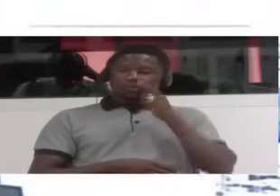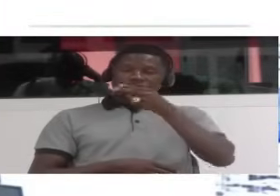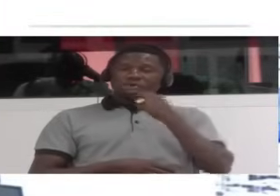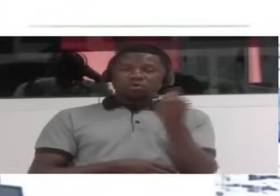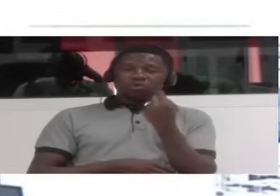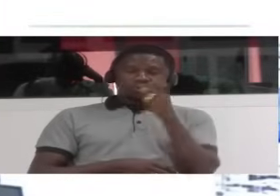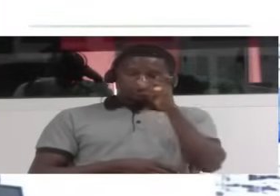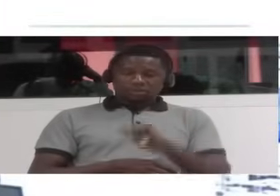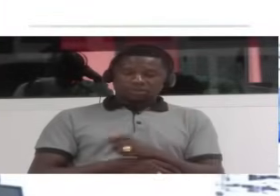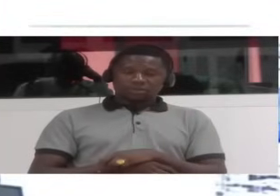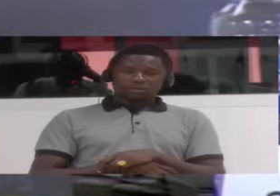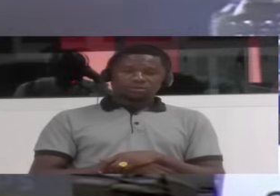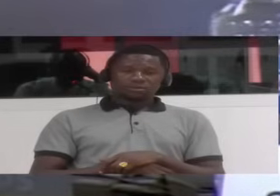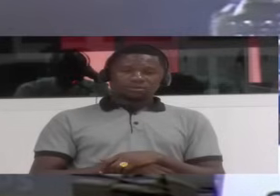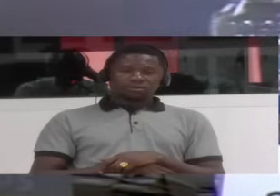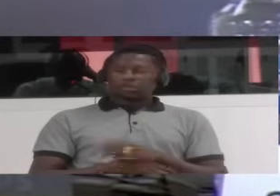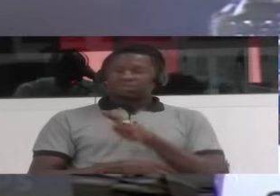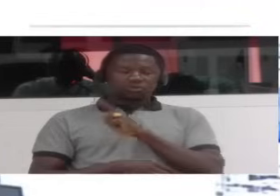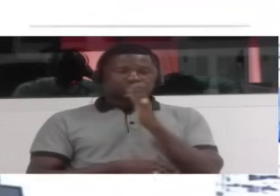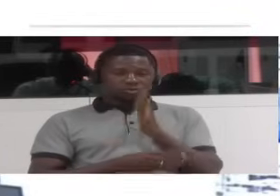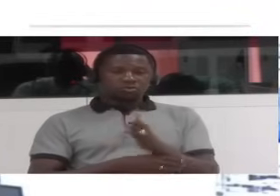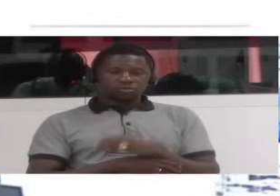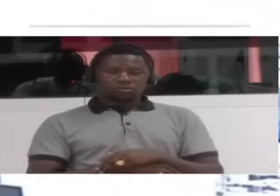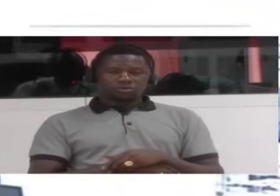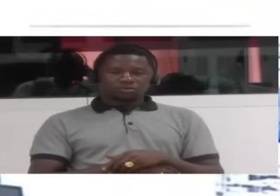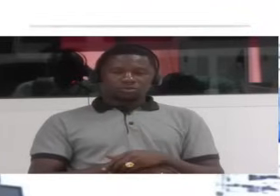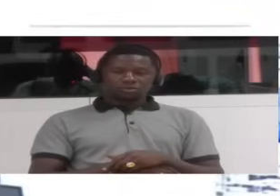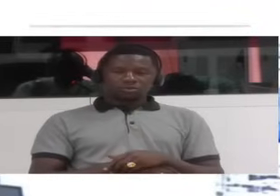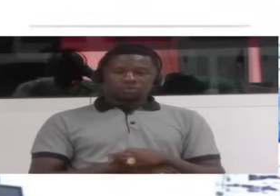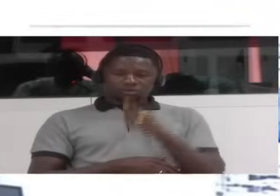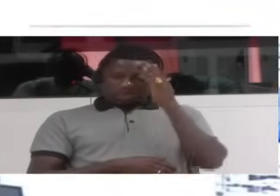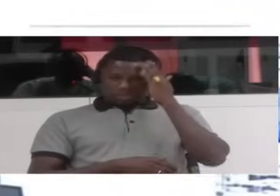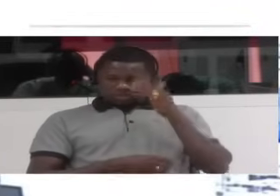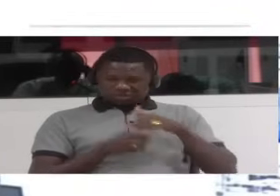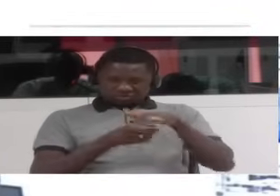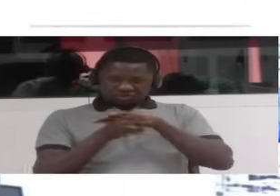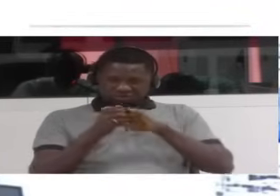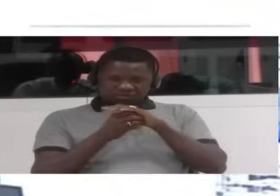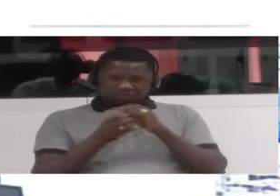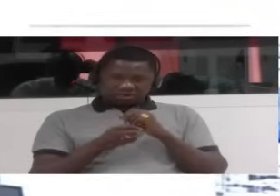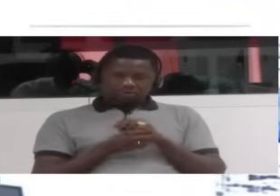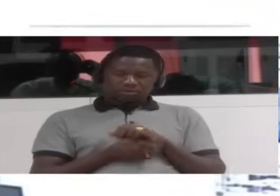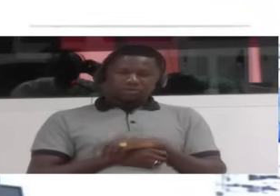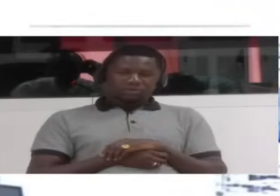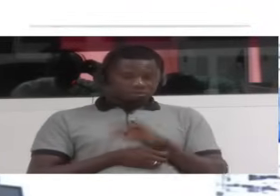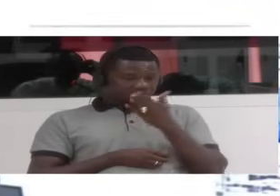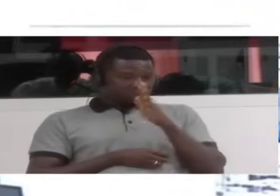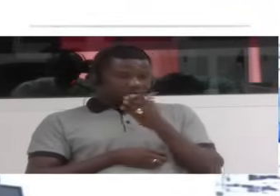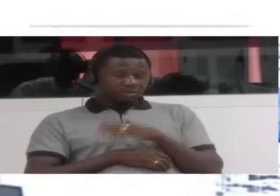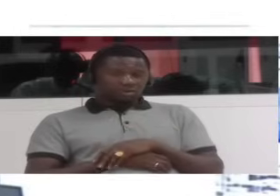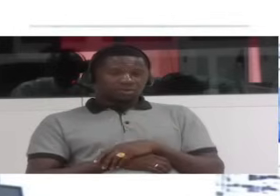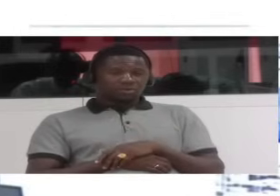true. Do you think that is cover-up? It seems as it's cover-up. Do you think he is trying